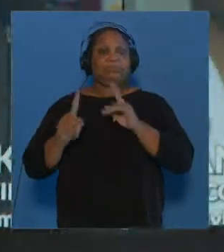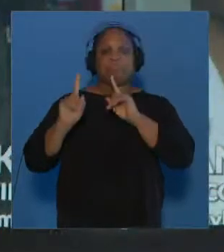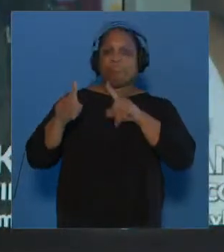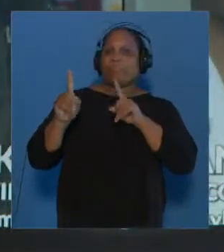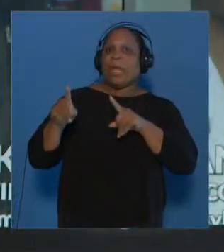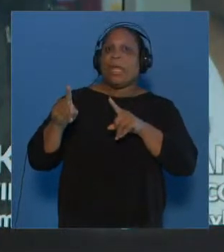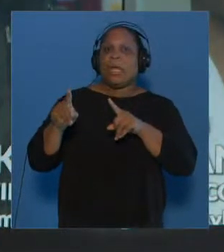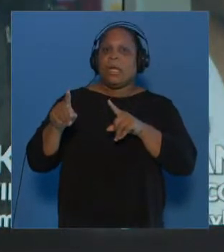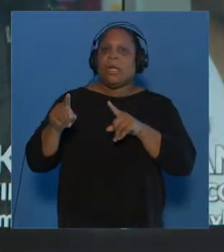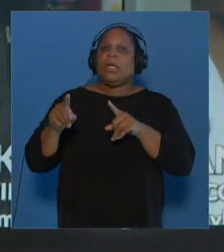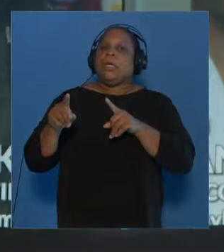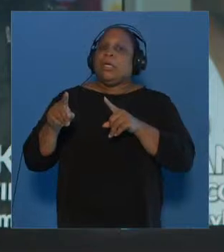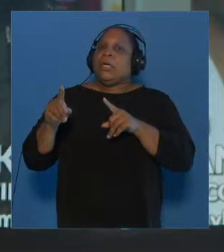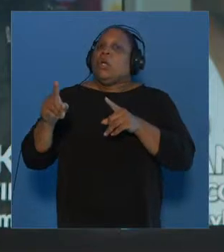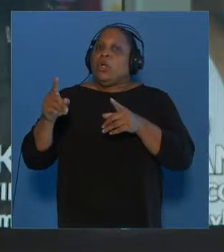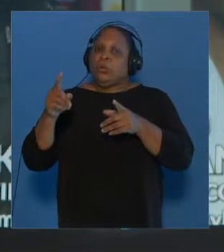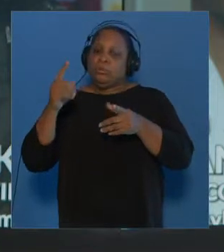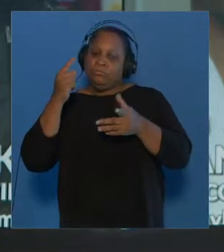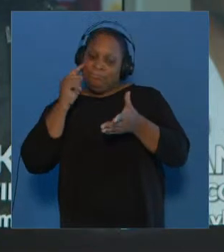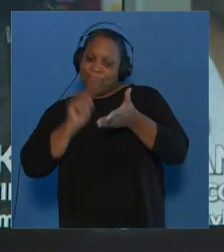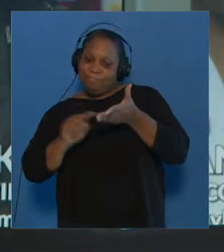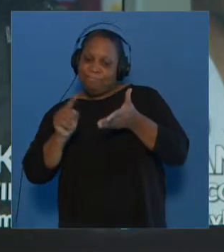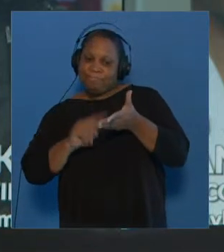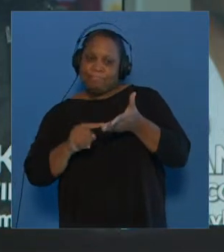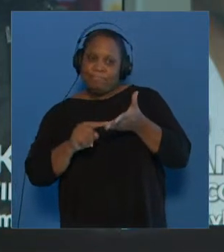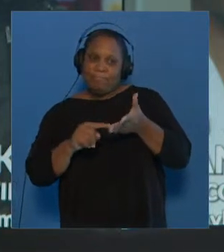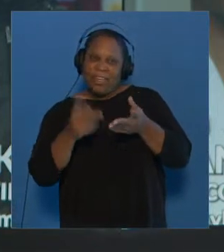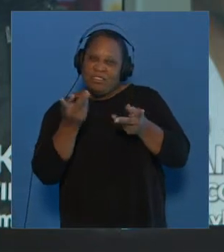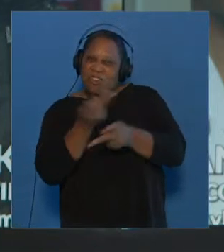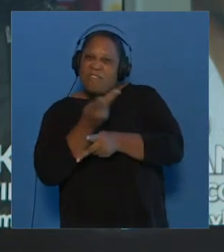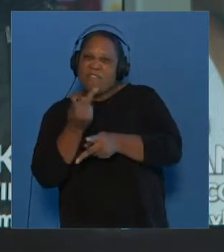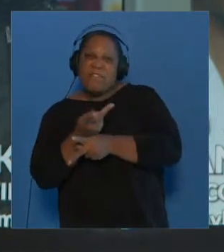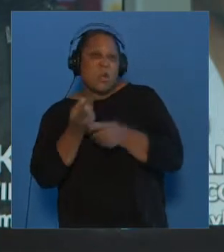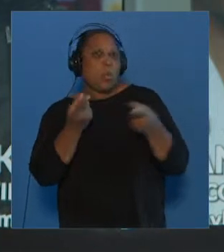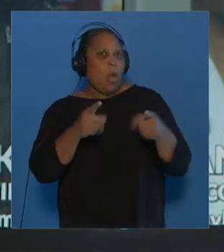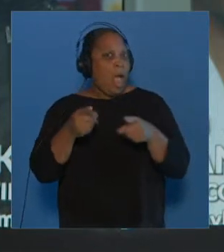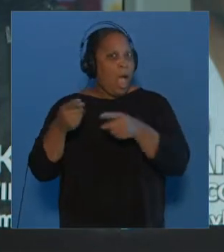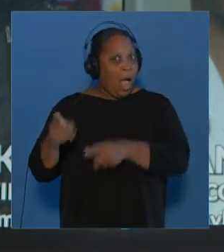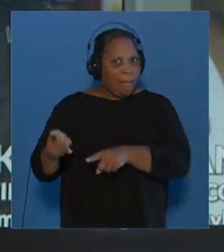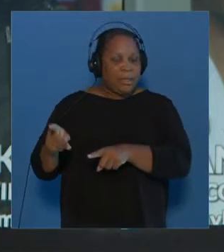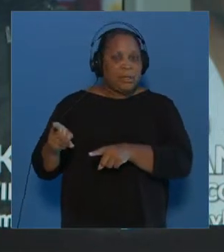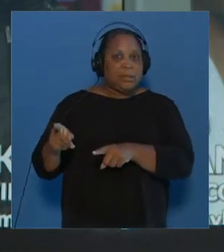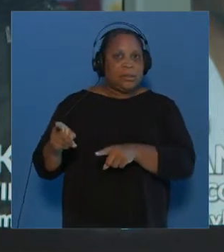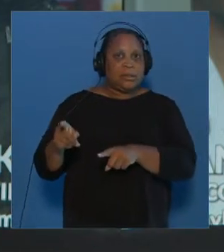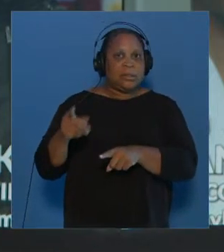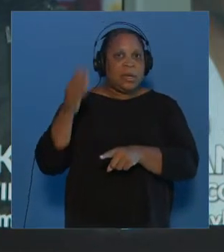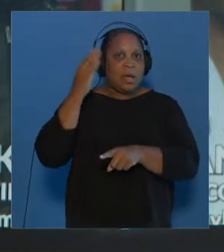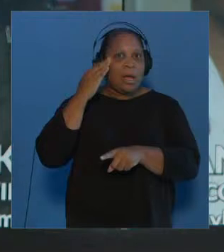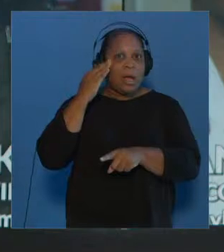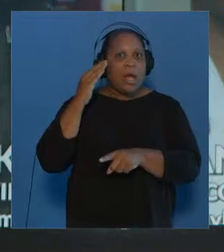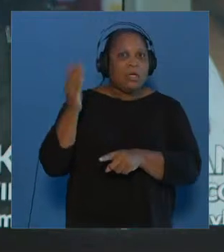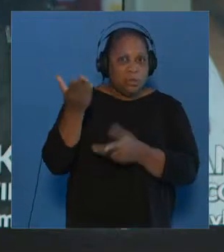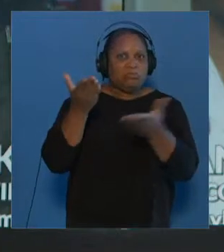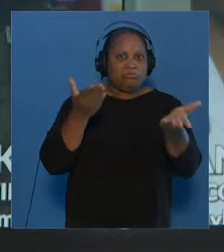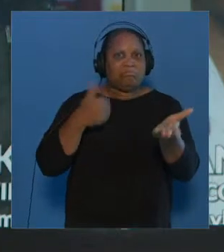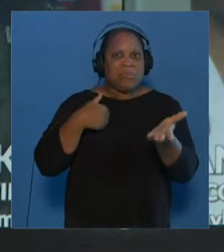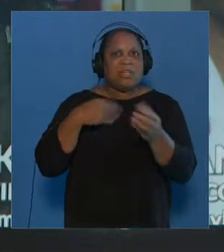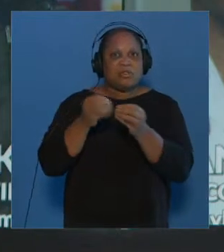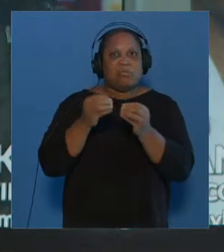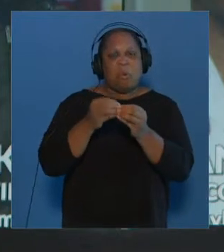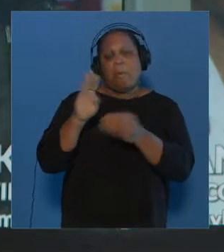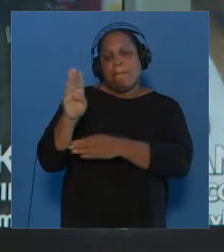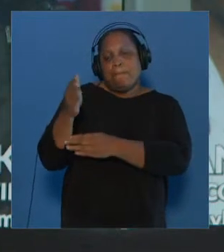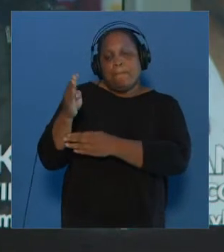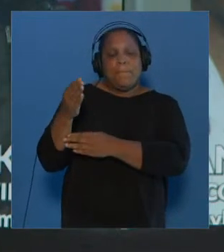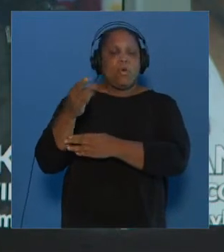was looking into the circumstances of the event. I know that the Minister of Health might have further comments to make regarding Blue